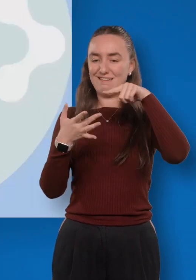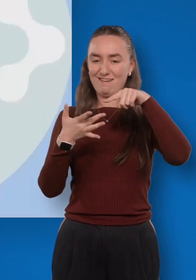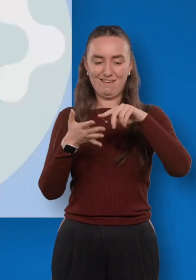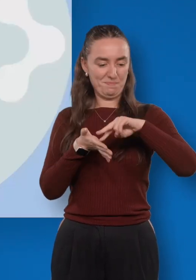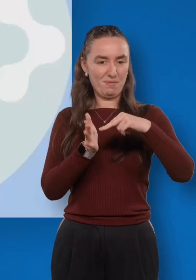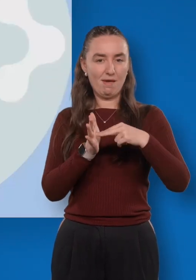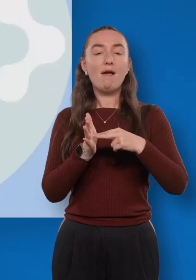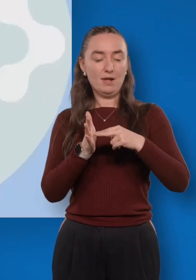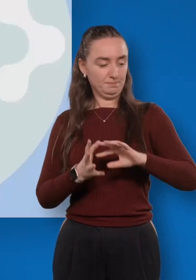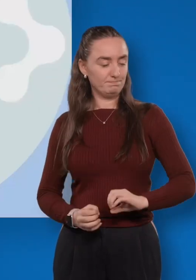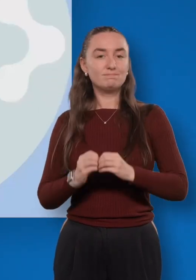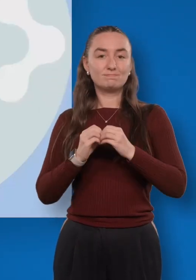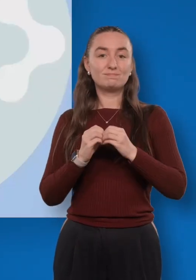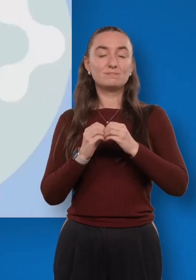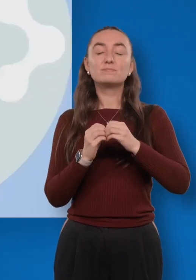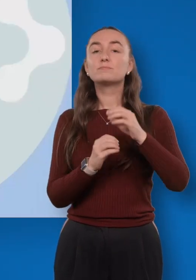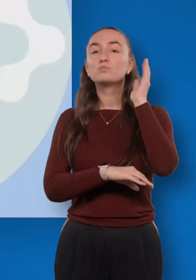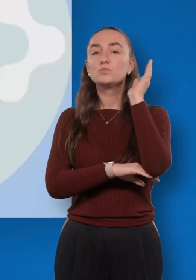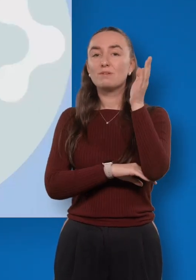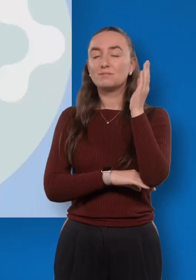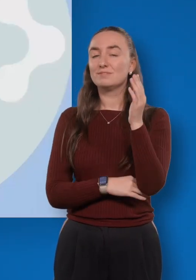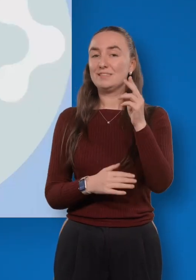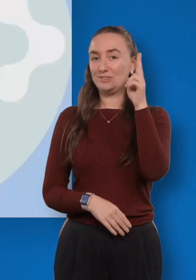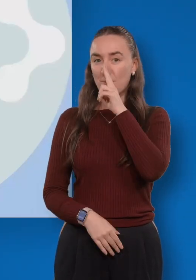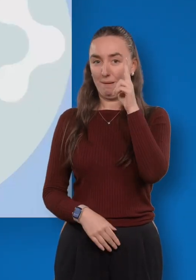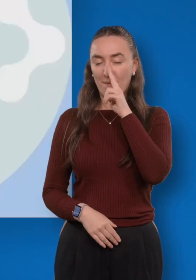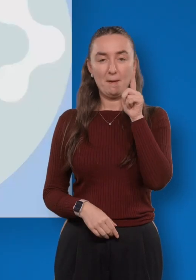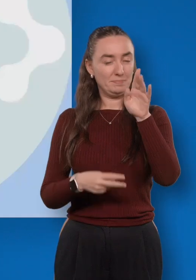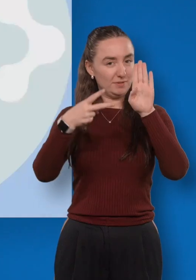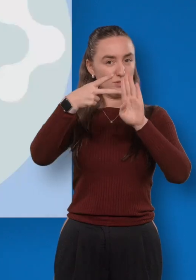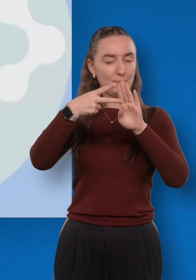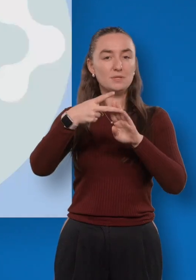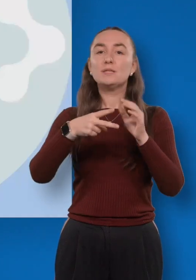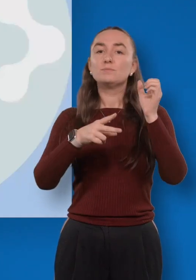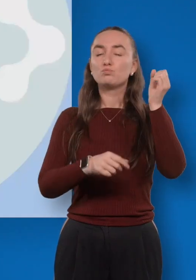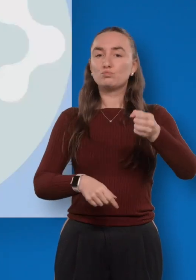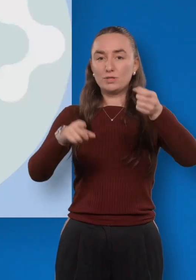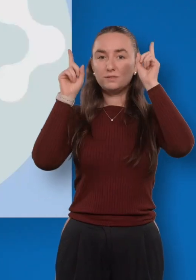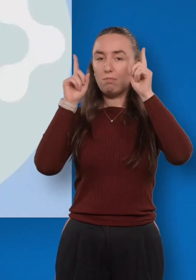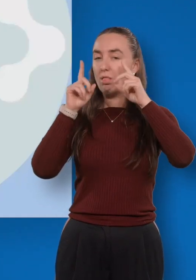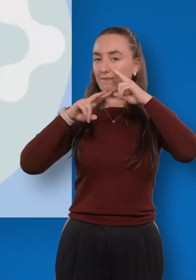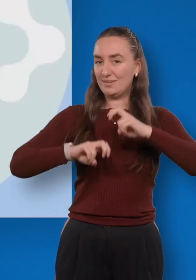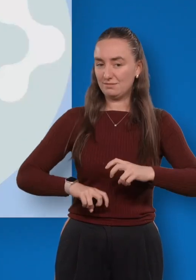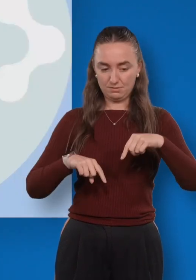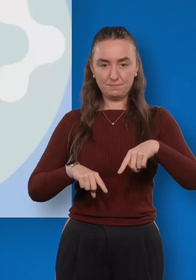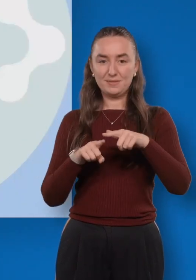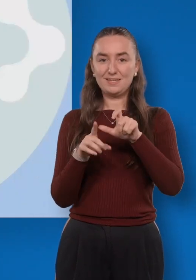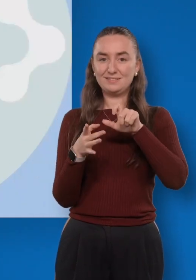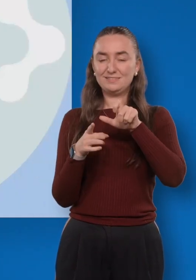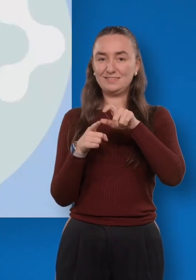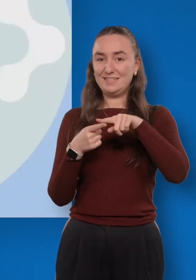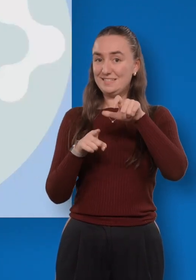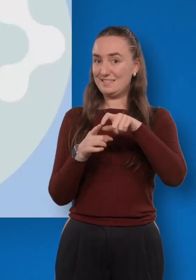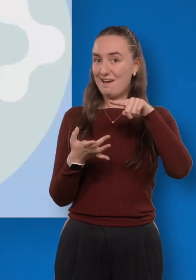Jemina Napier, who is the Deputy Principal Investigator of the EDI Caucus. And my name is Chiara Cocco, and